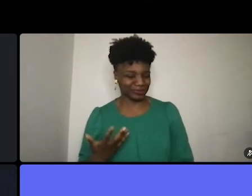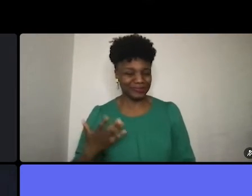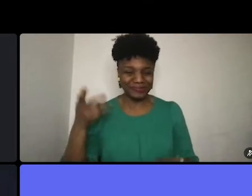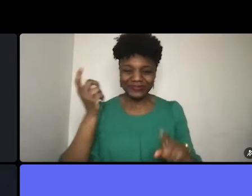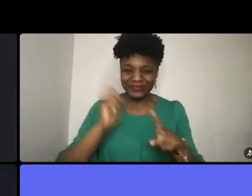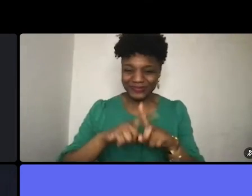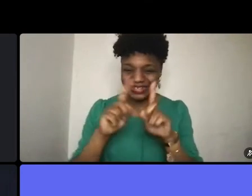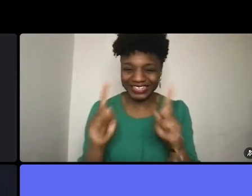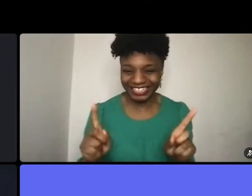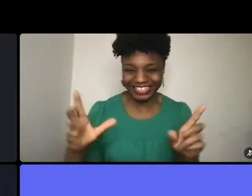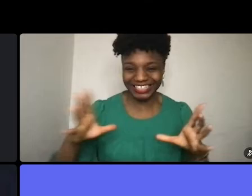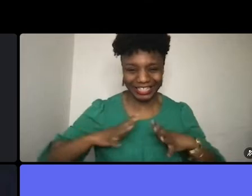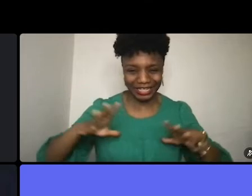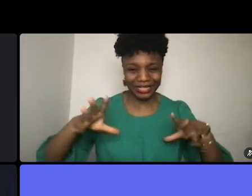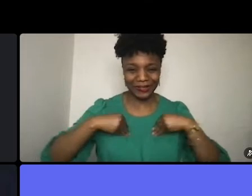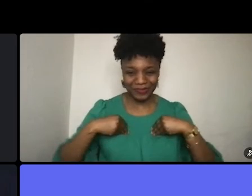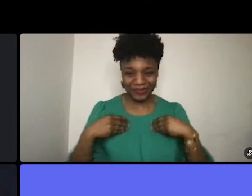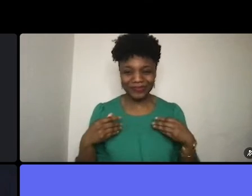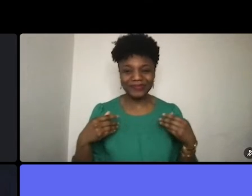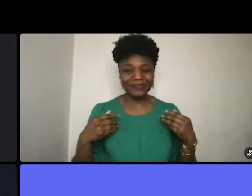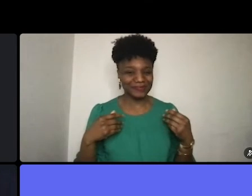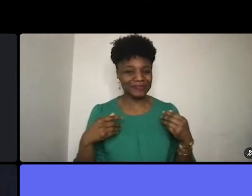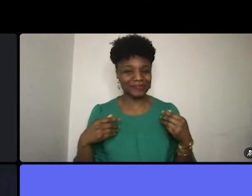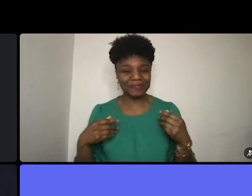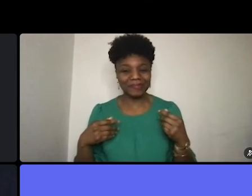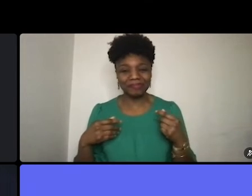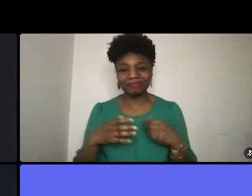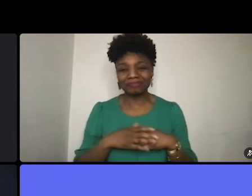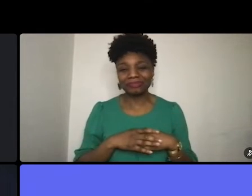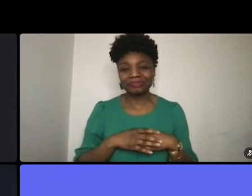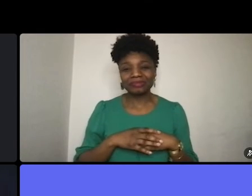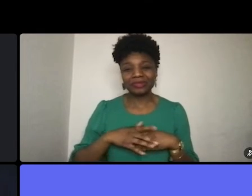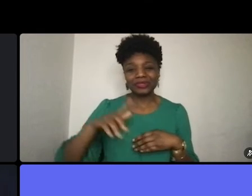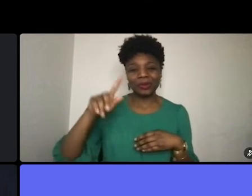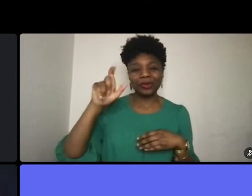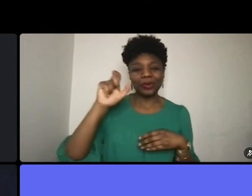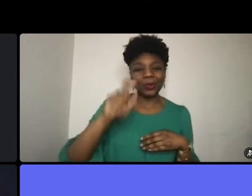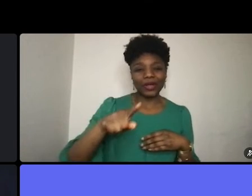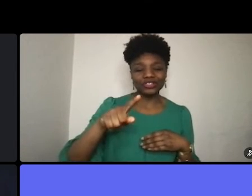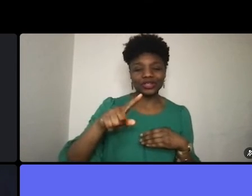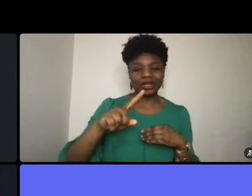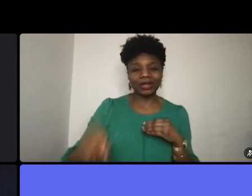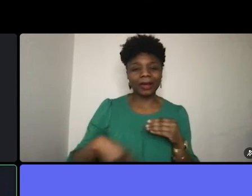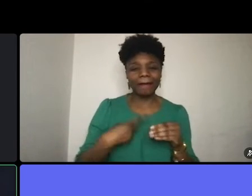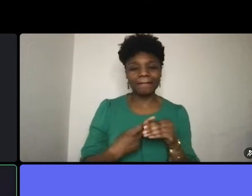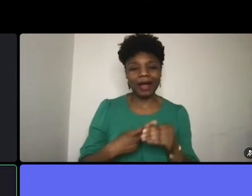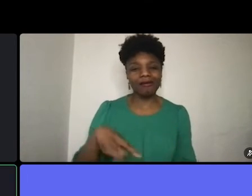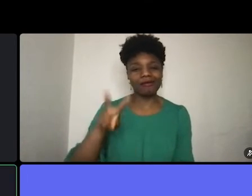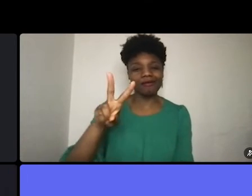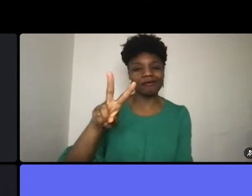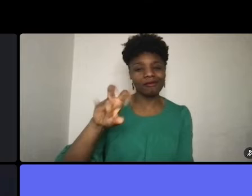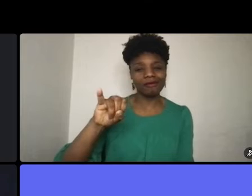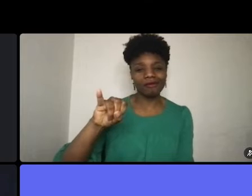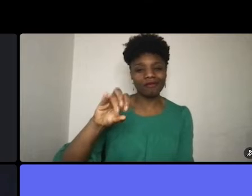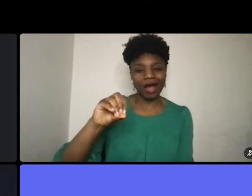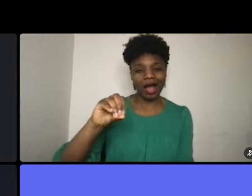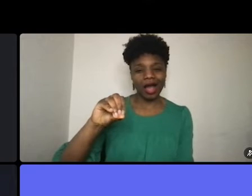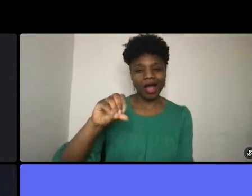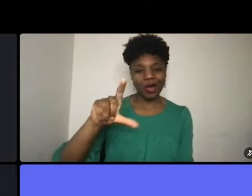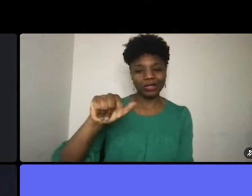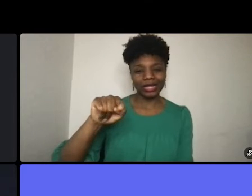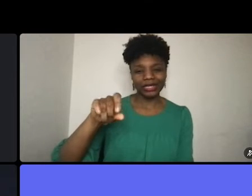like, that does bring up the question like being violated if someone's going into your